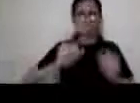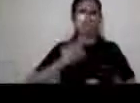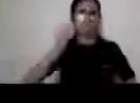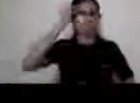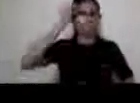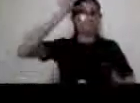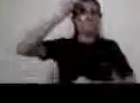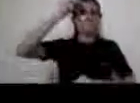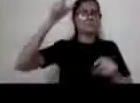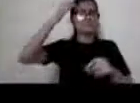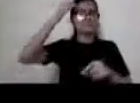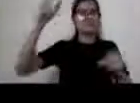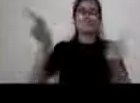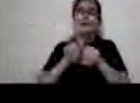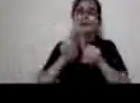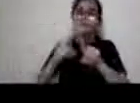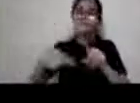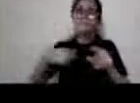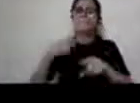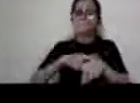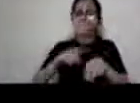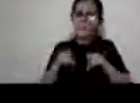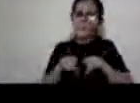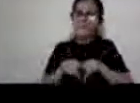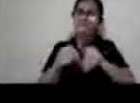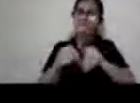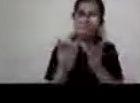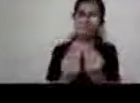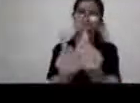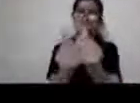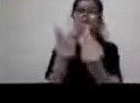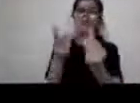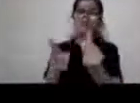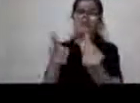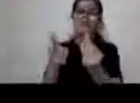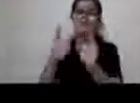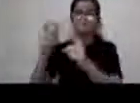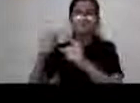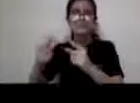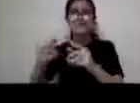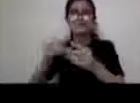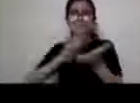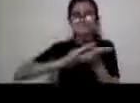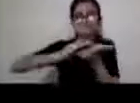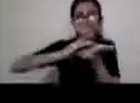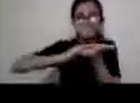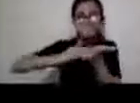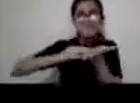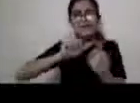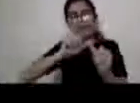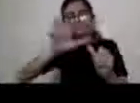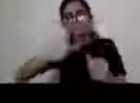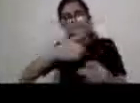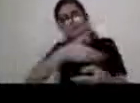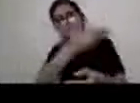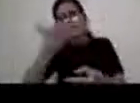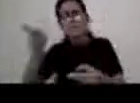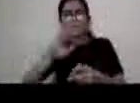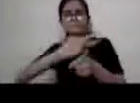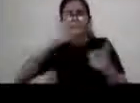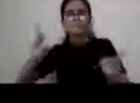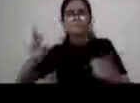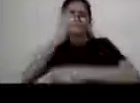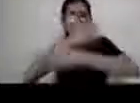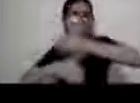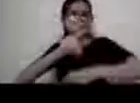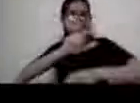in the same time, we had to come up with a solution that is tactile, which is accessible to all the different user groups in a